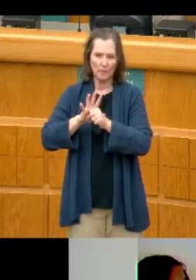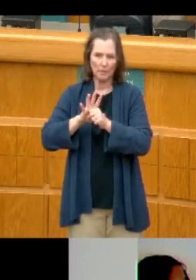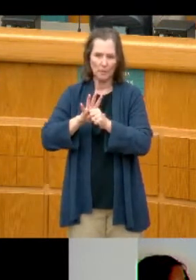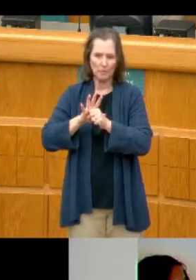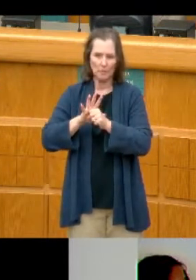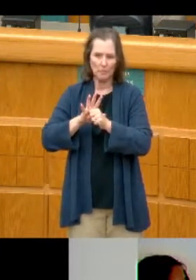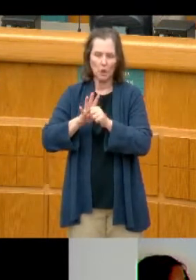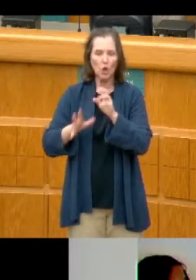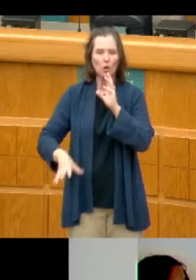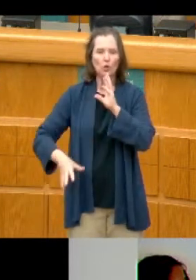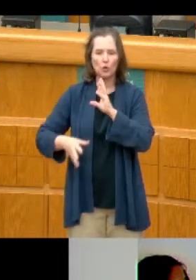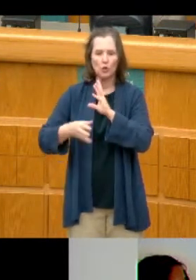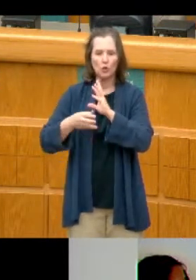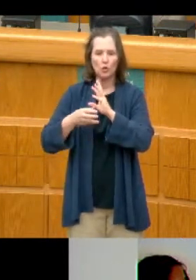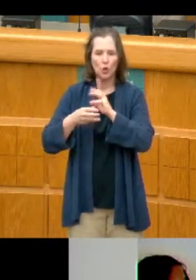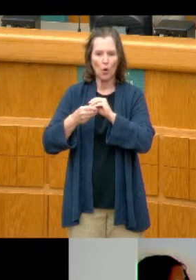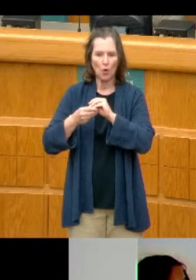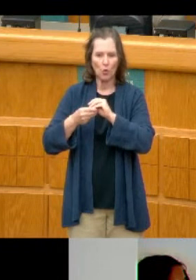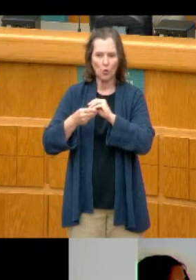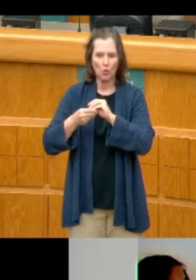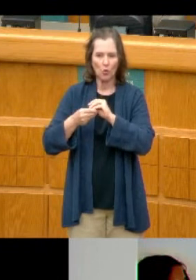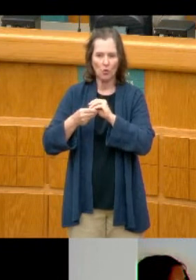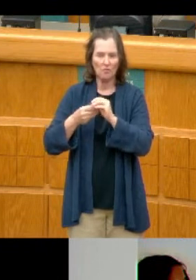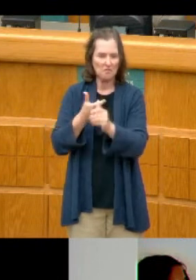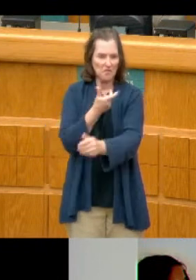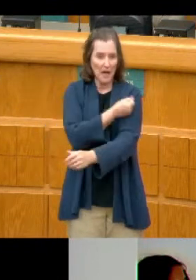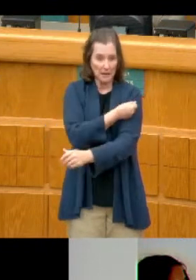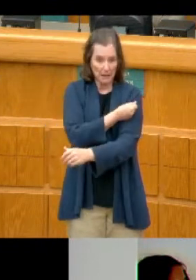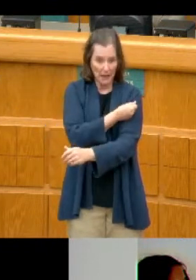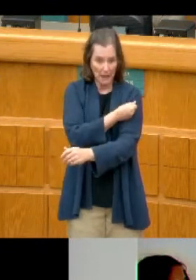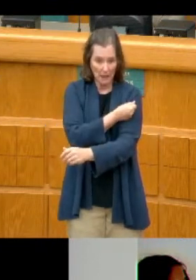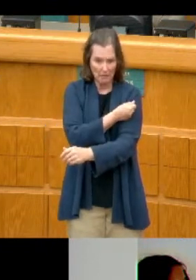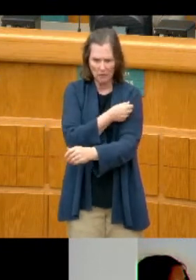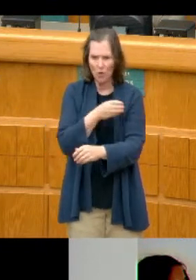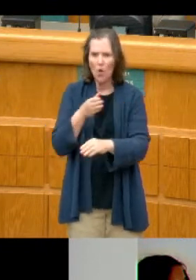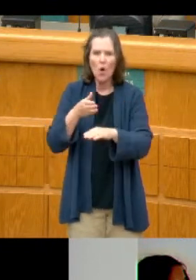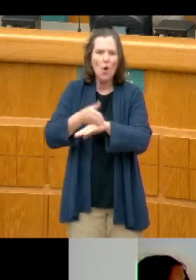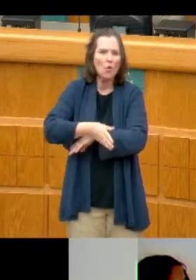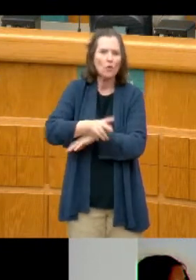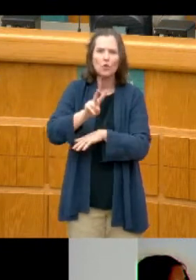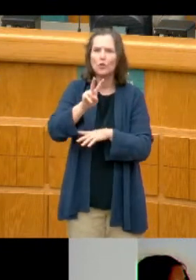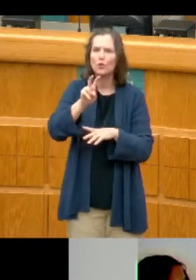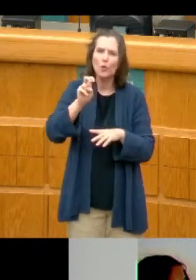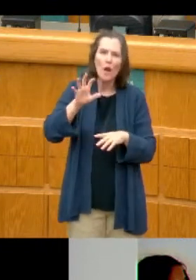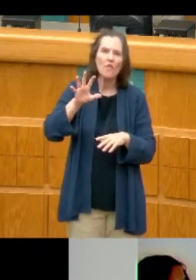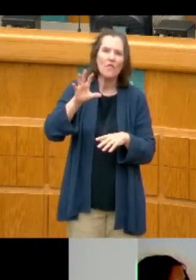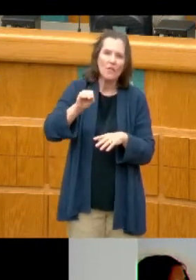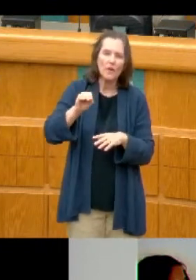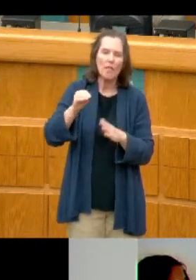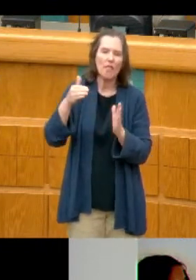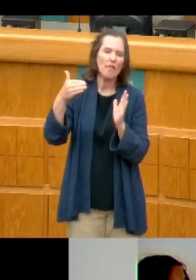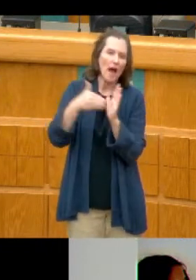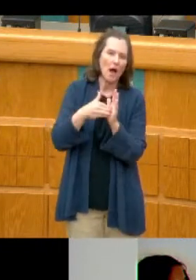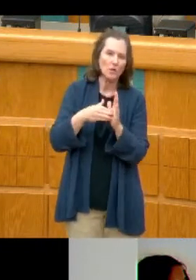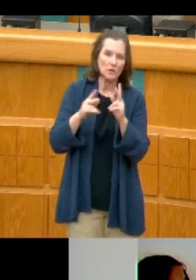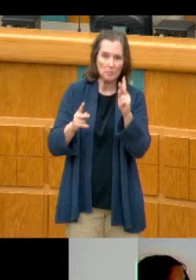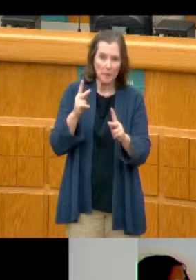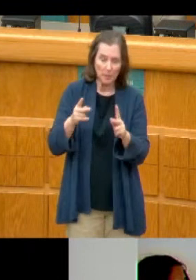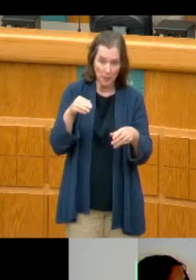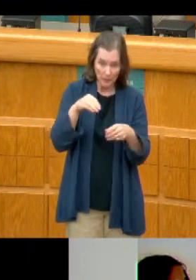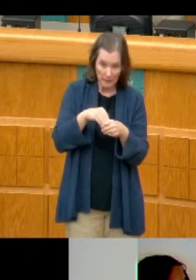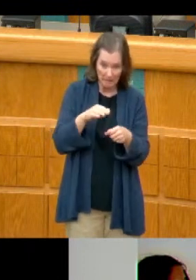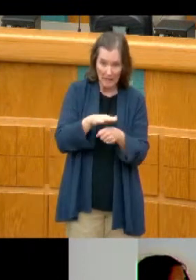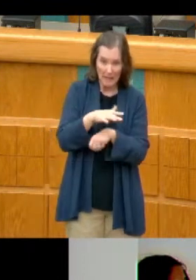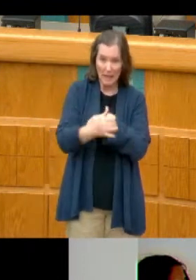that you've vaccinated, and we've vaccinated well over, 250,000 people in Nueces County, how many people